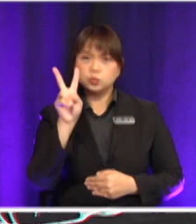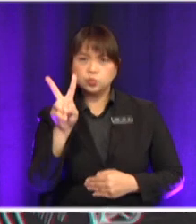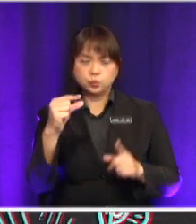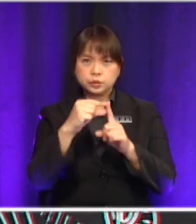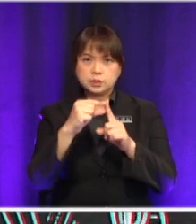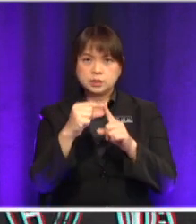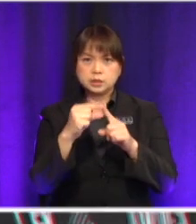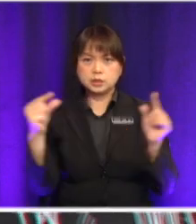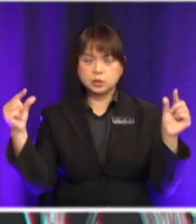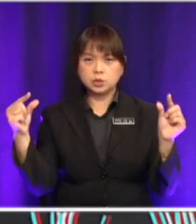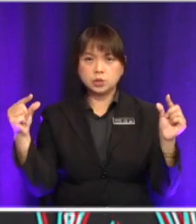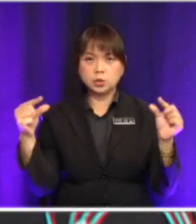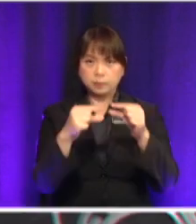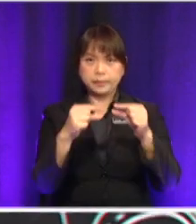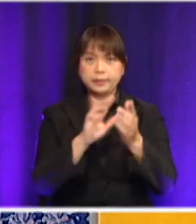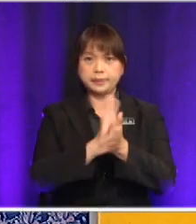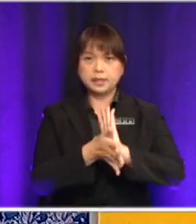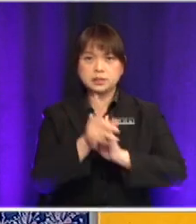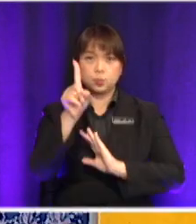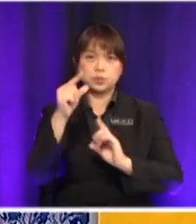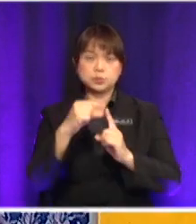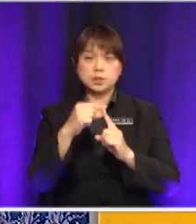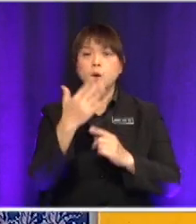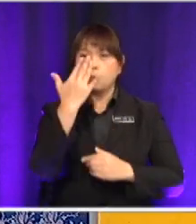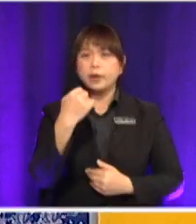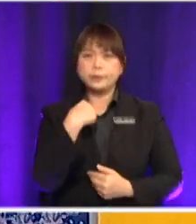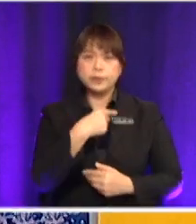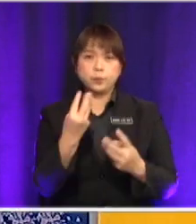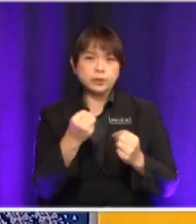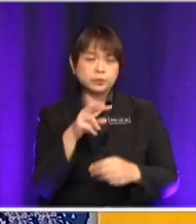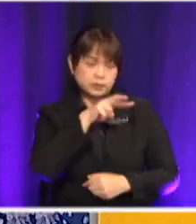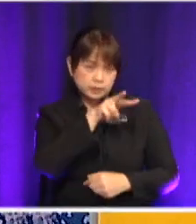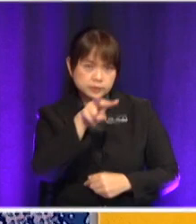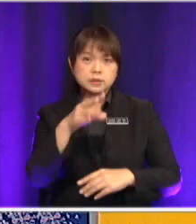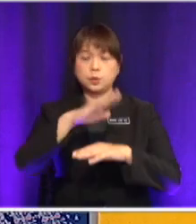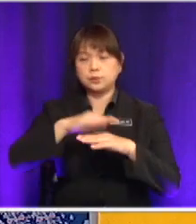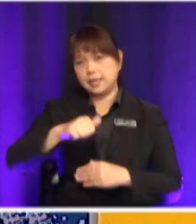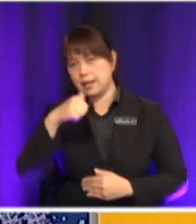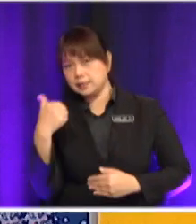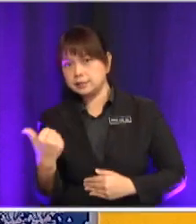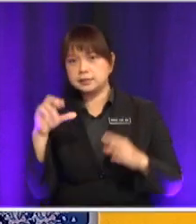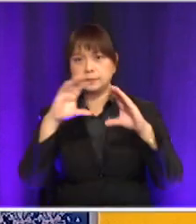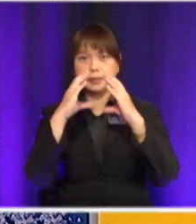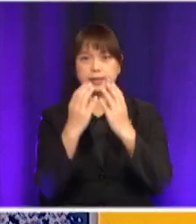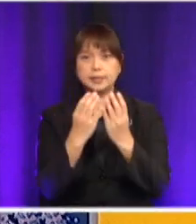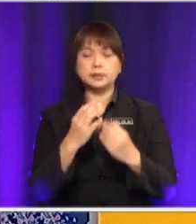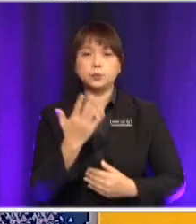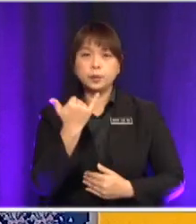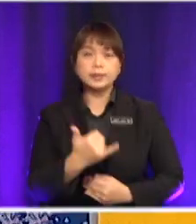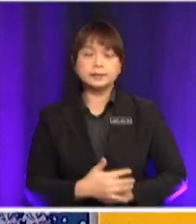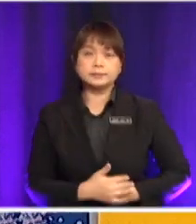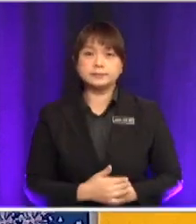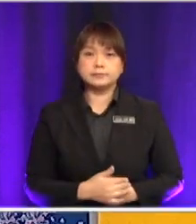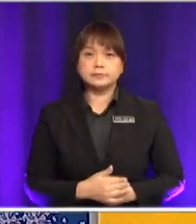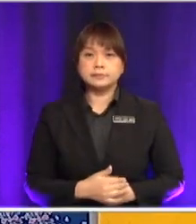do you think we want to navigate on other planets? What do you think, Nivila? Would you like to expand more? Because